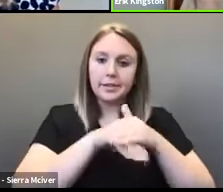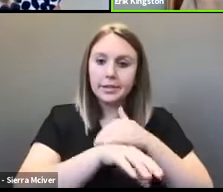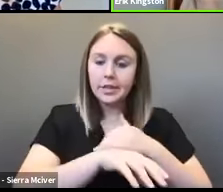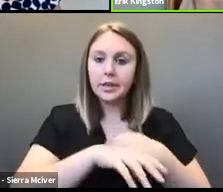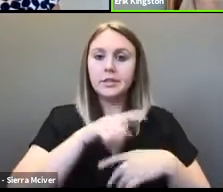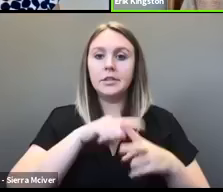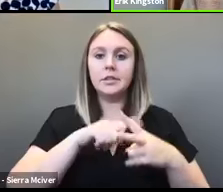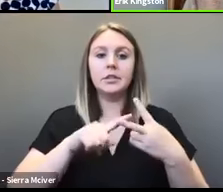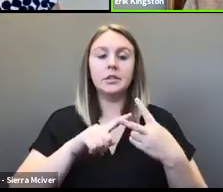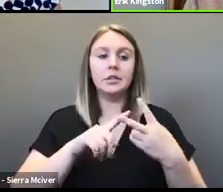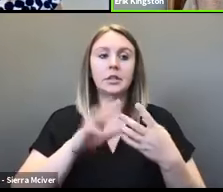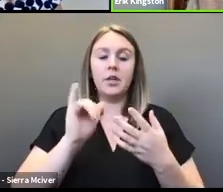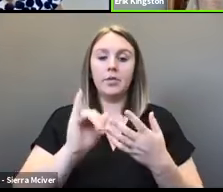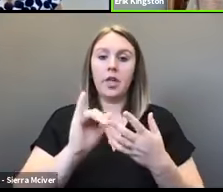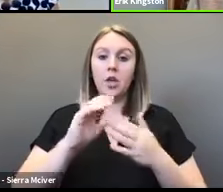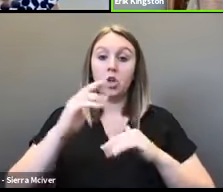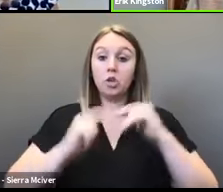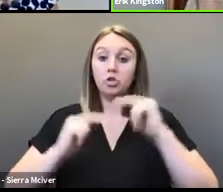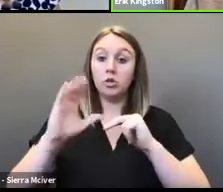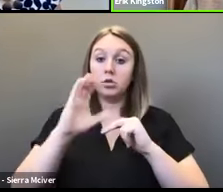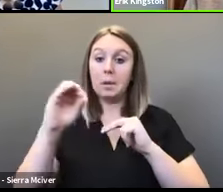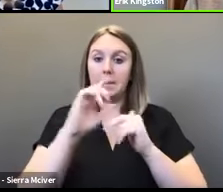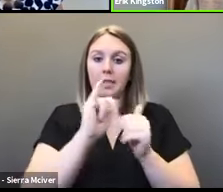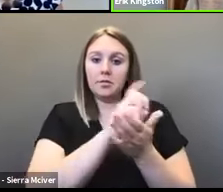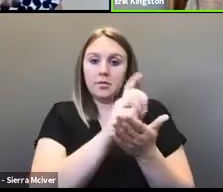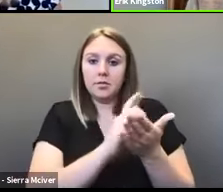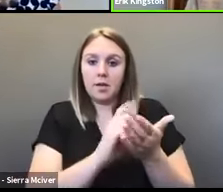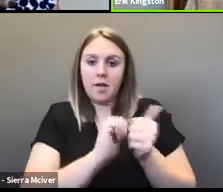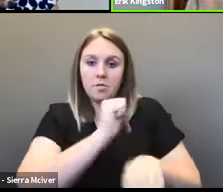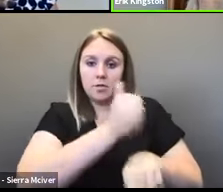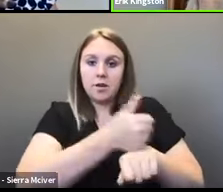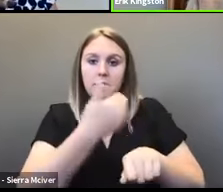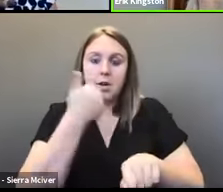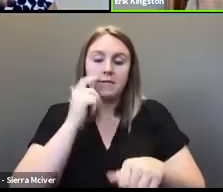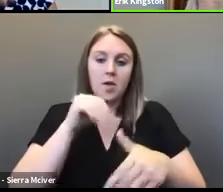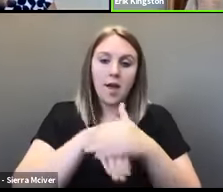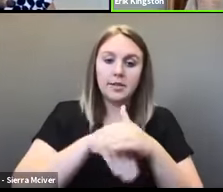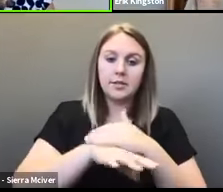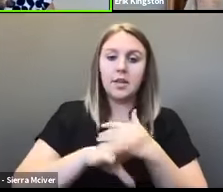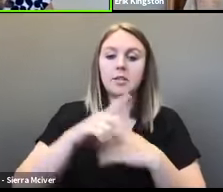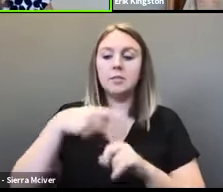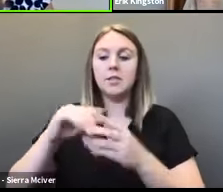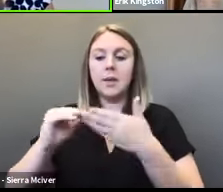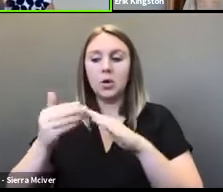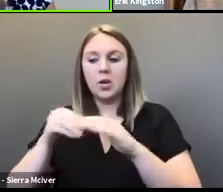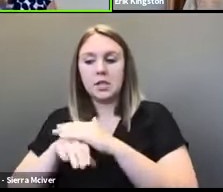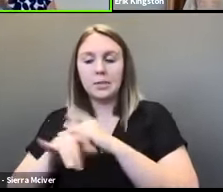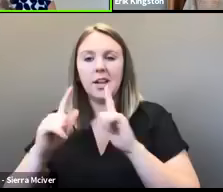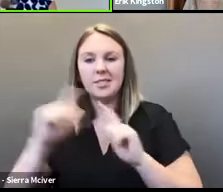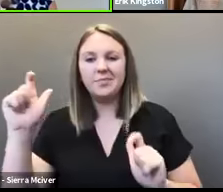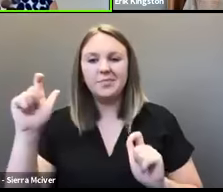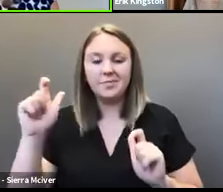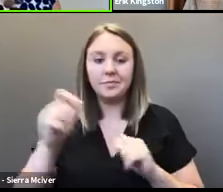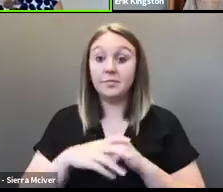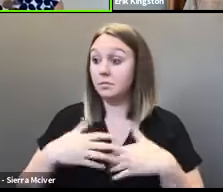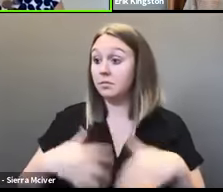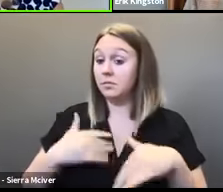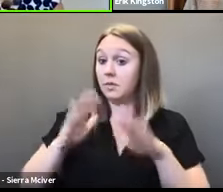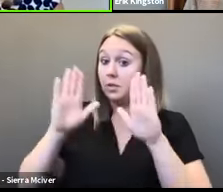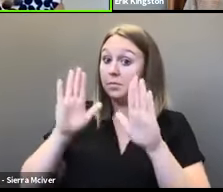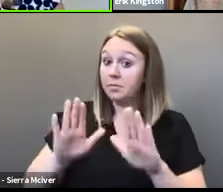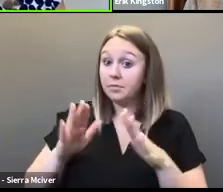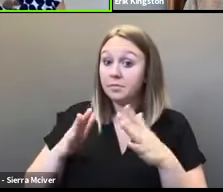construction issues, uh, as well as, uh, community accessibility, I think. it's great important work. So we, when